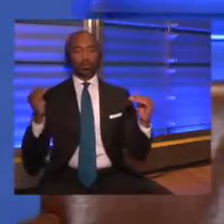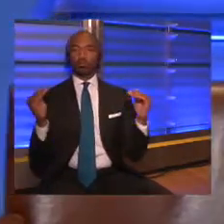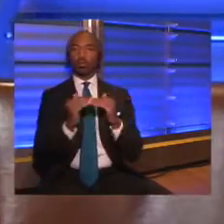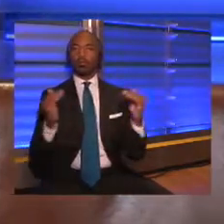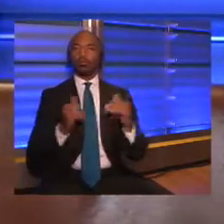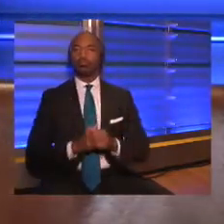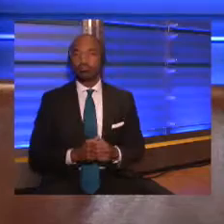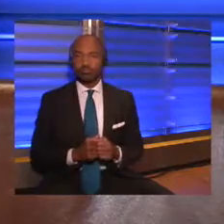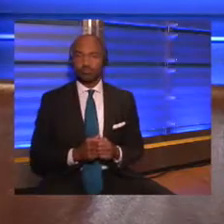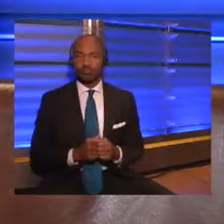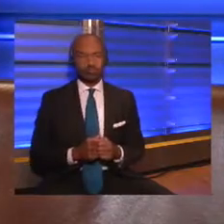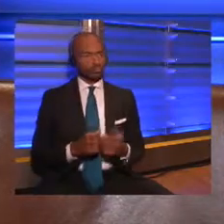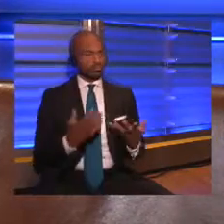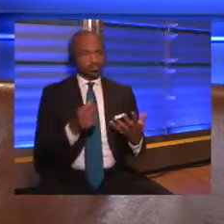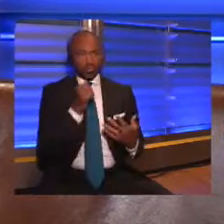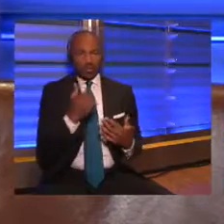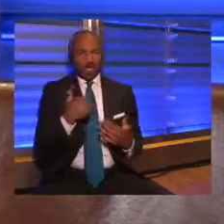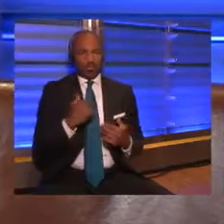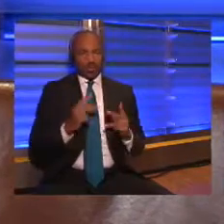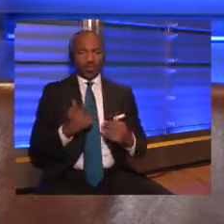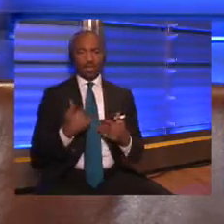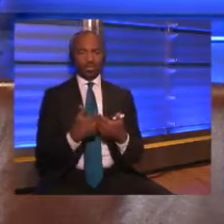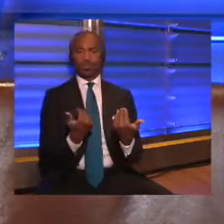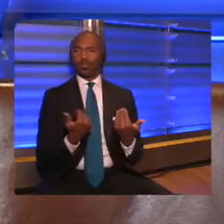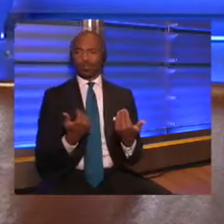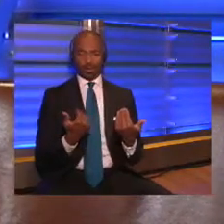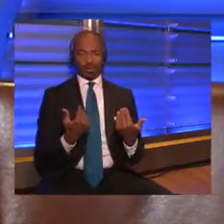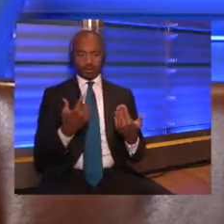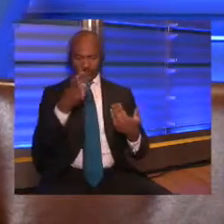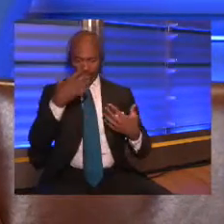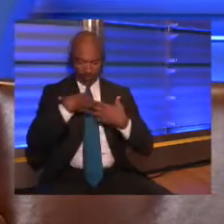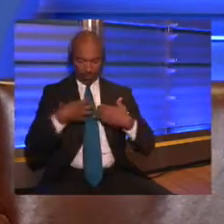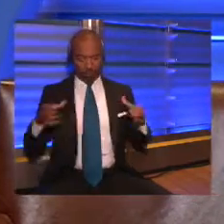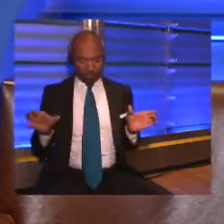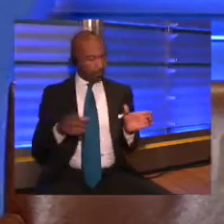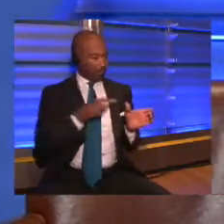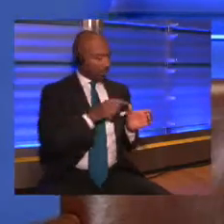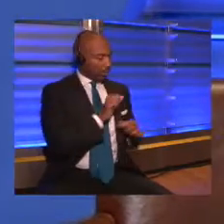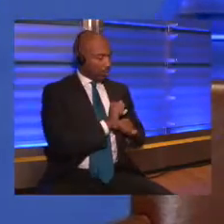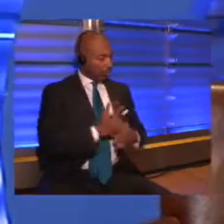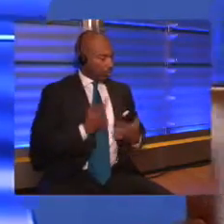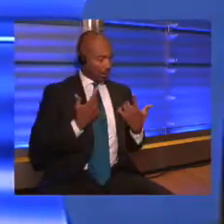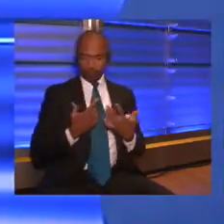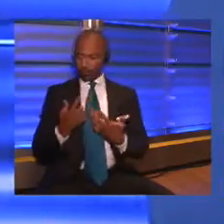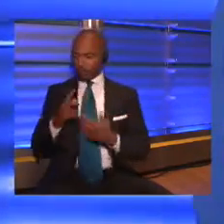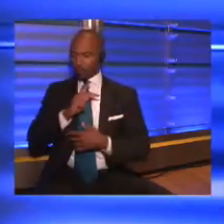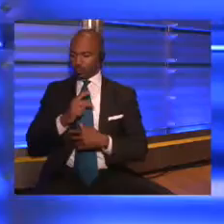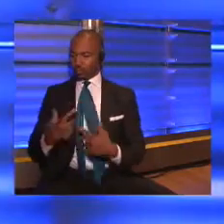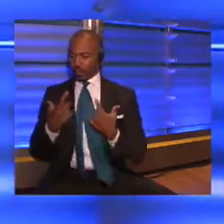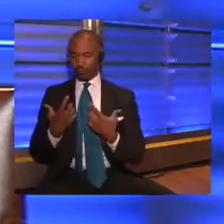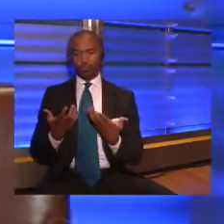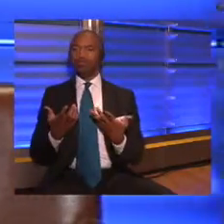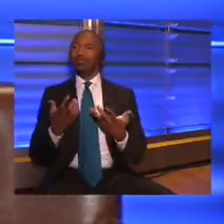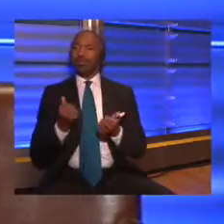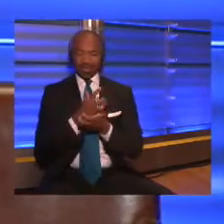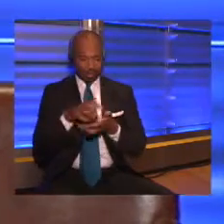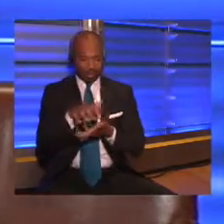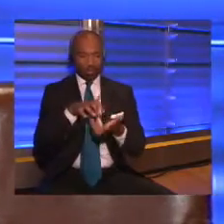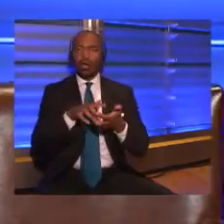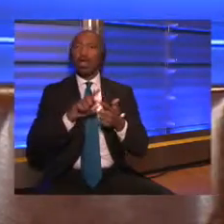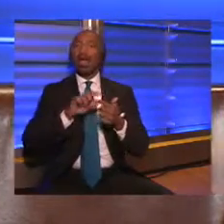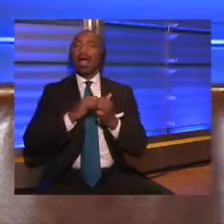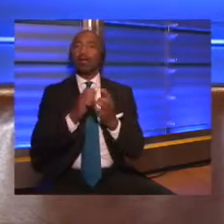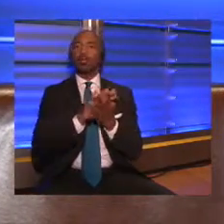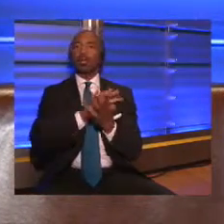life and my life. It doesn't work that way. The question we need to ask is, how do people stay